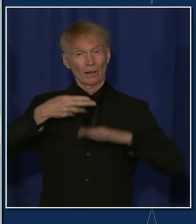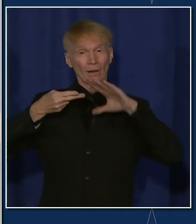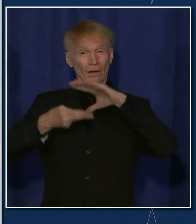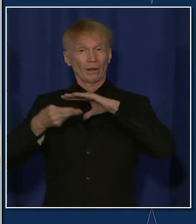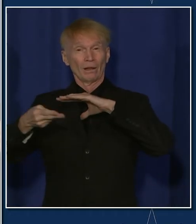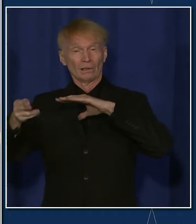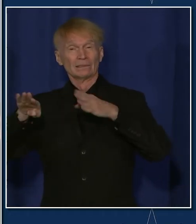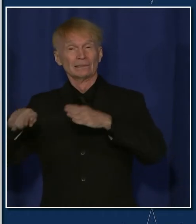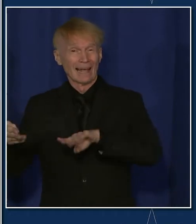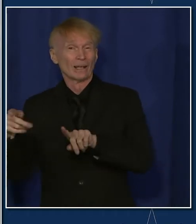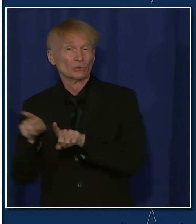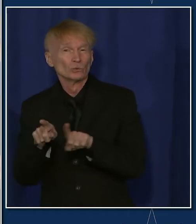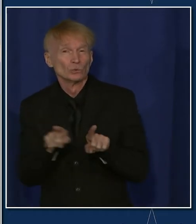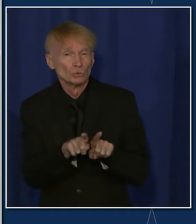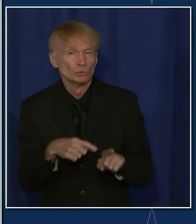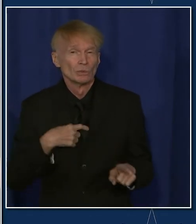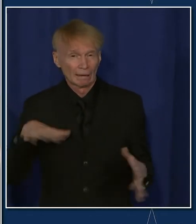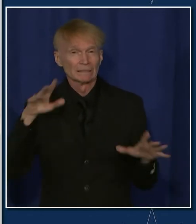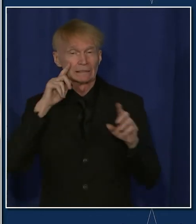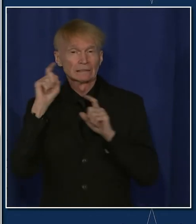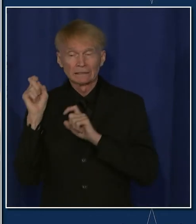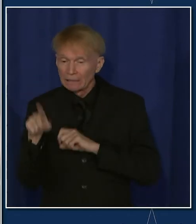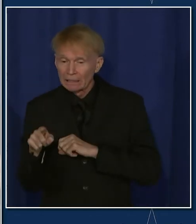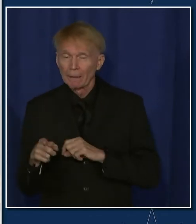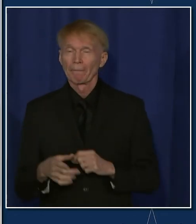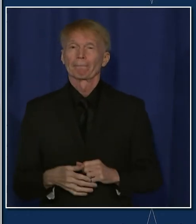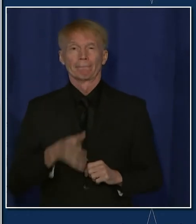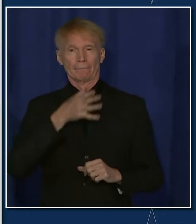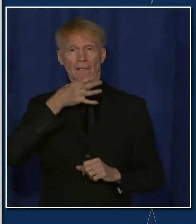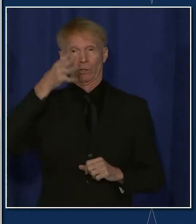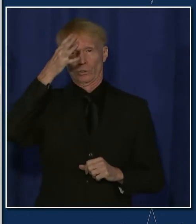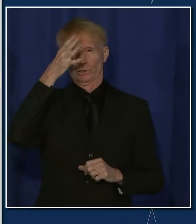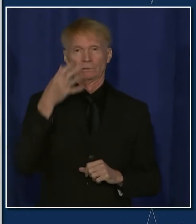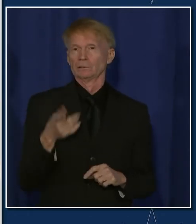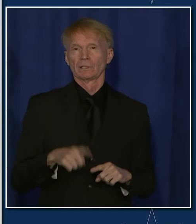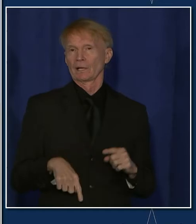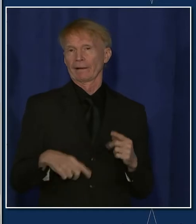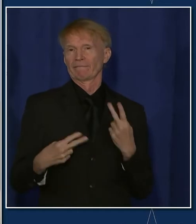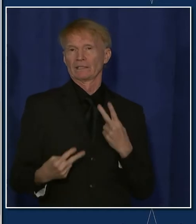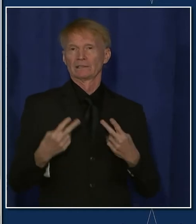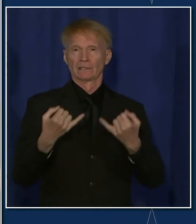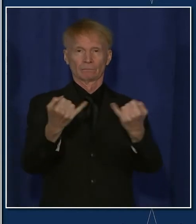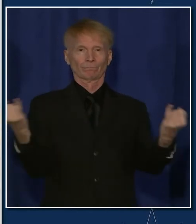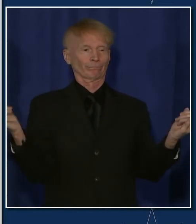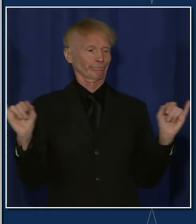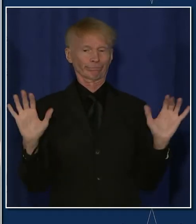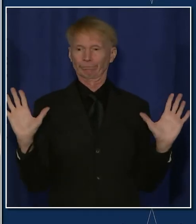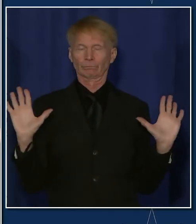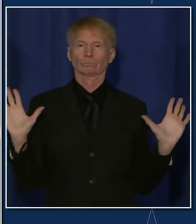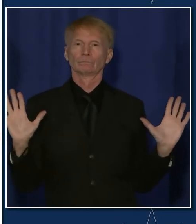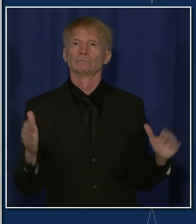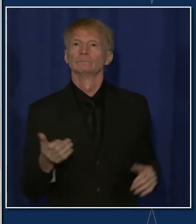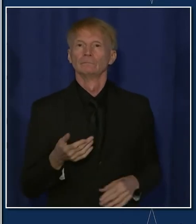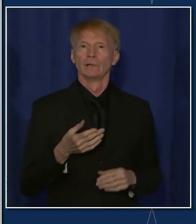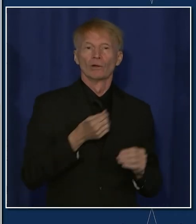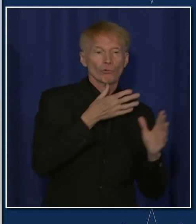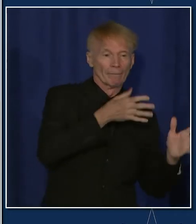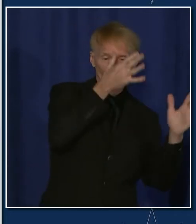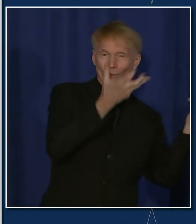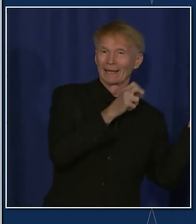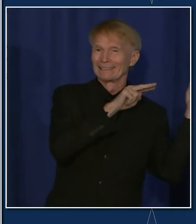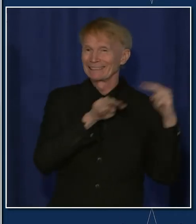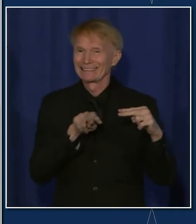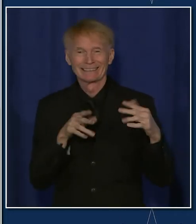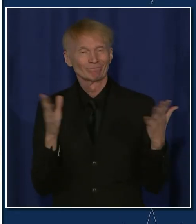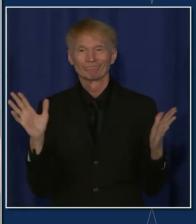to disease. I've seen the parents who could not visit, the grandparents and others. One